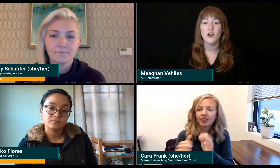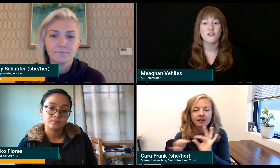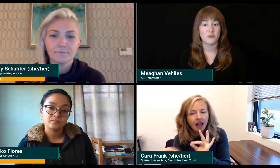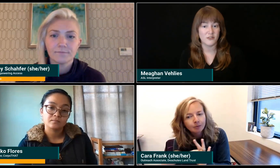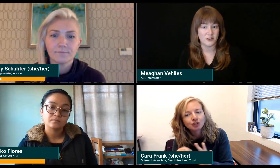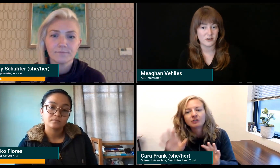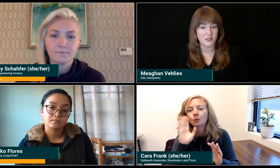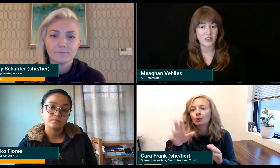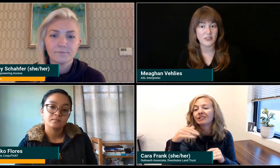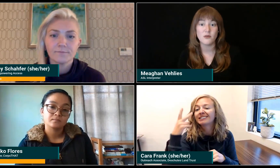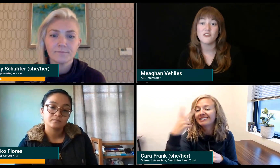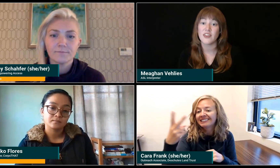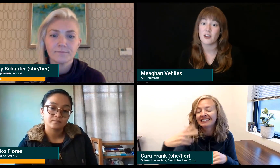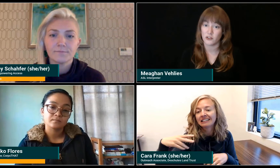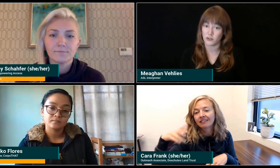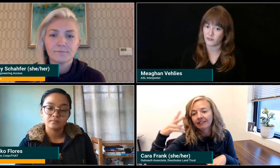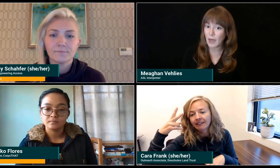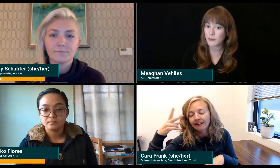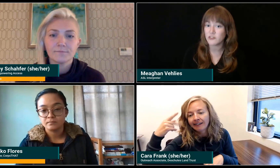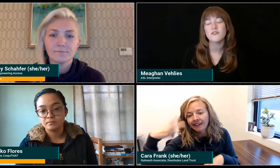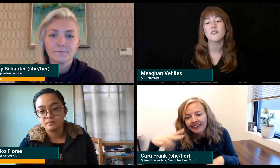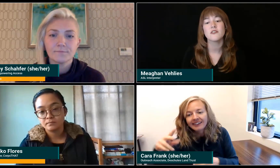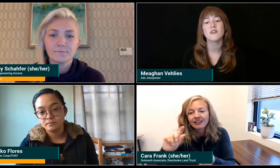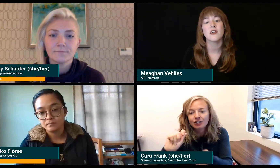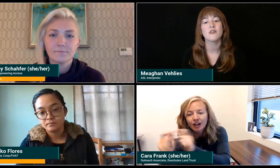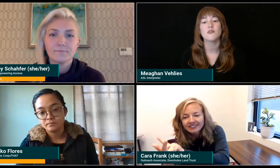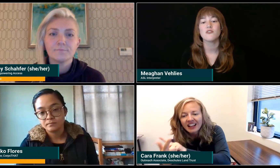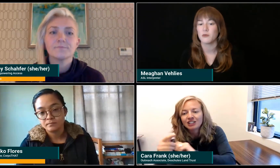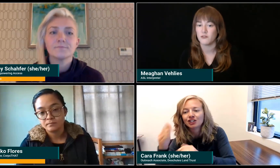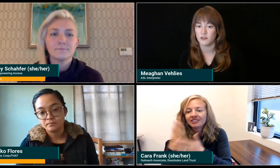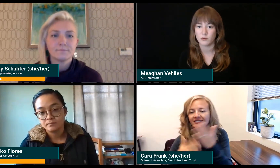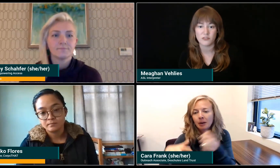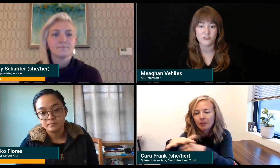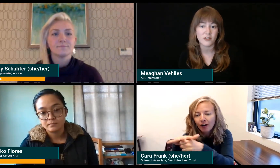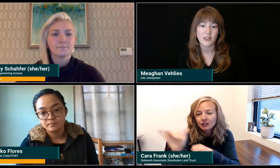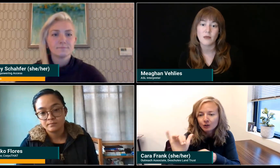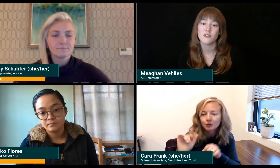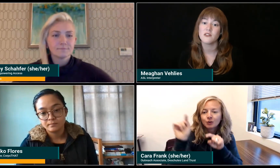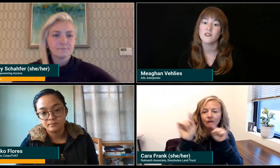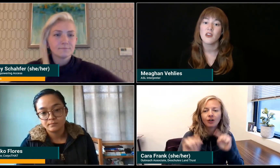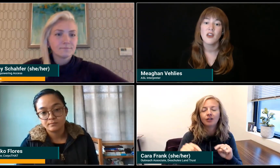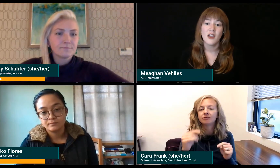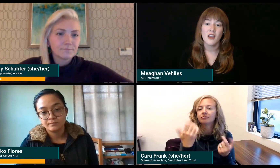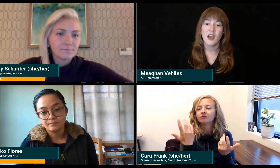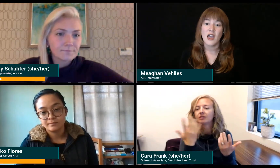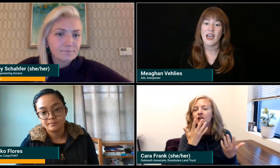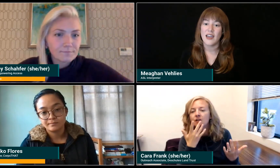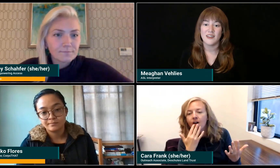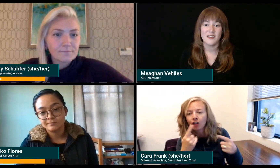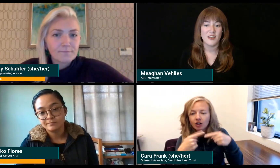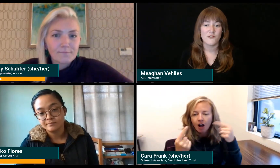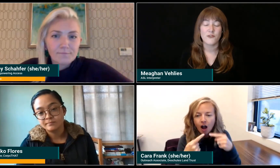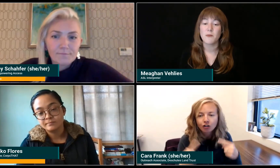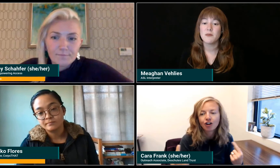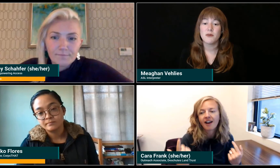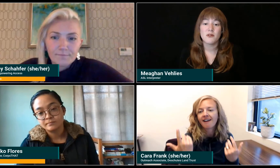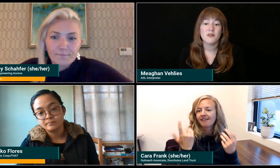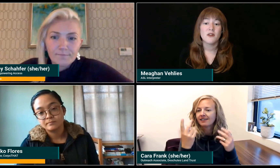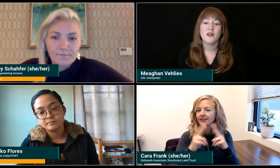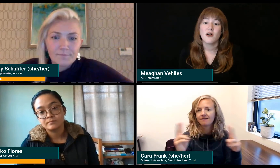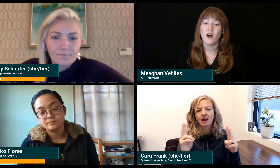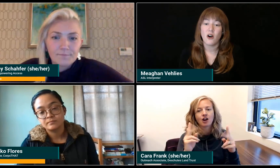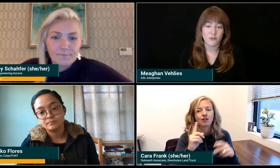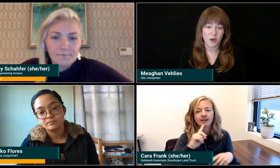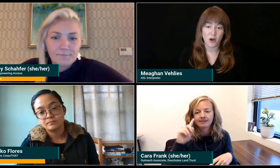videos, so many videos in sign language. They also have captions if they're in sign language, so many videos with just captions, and from